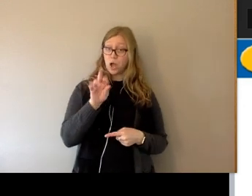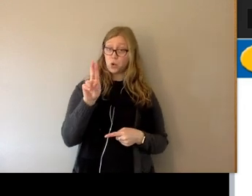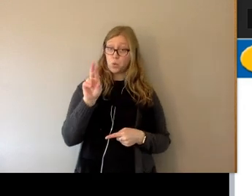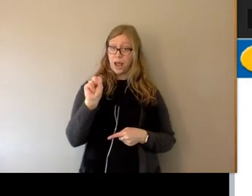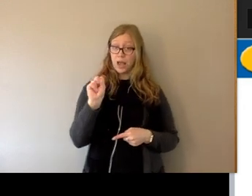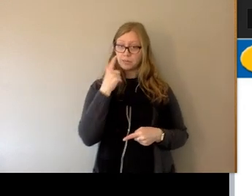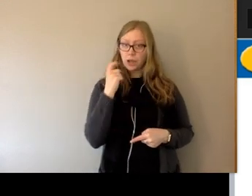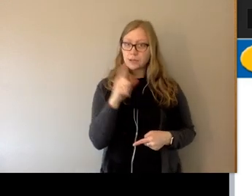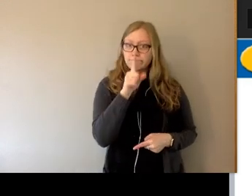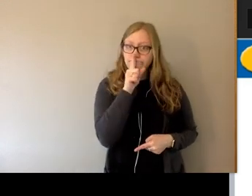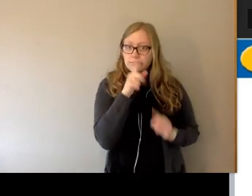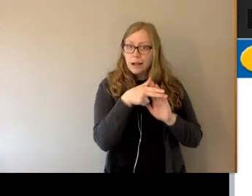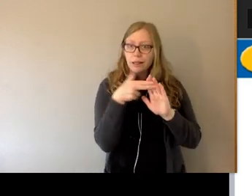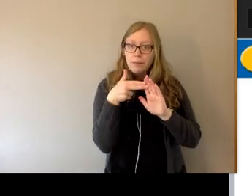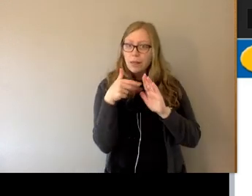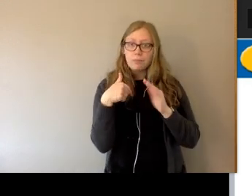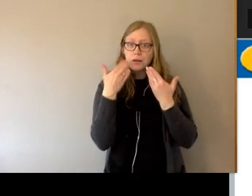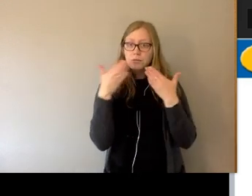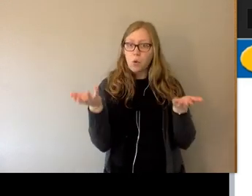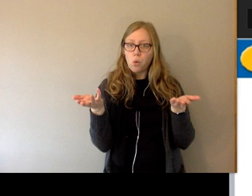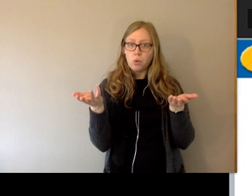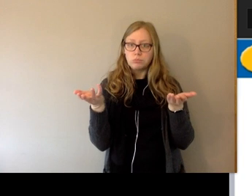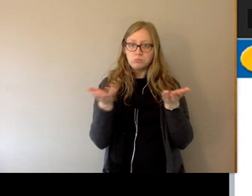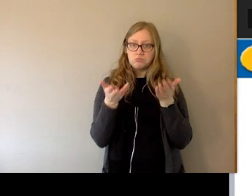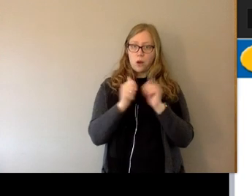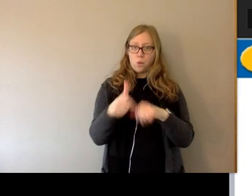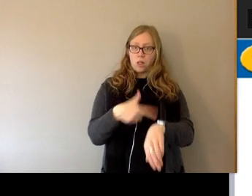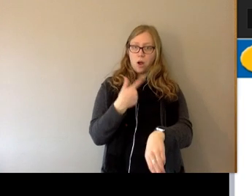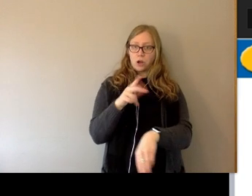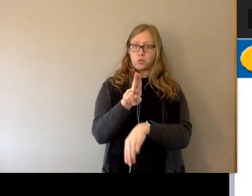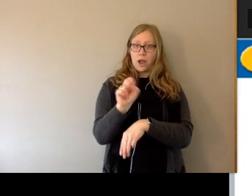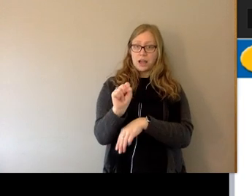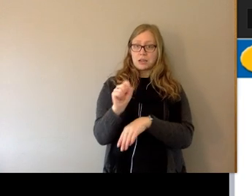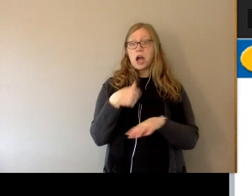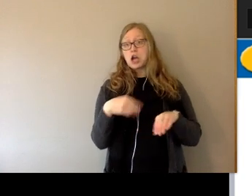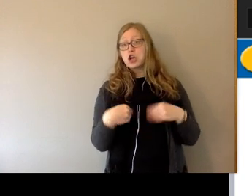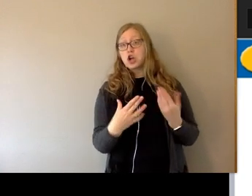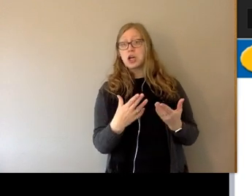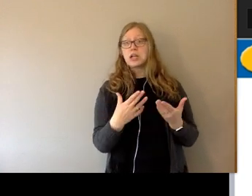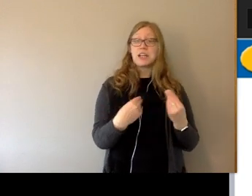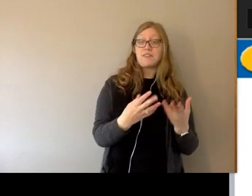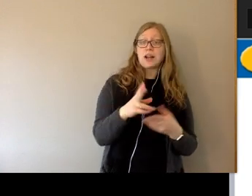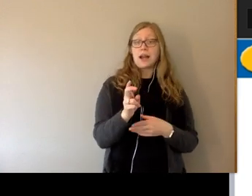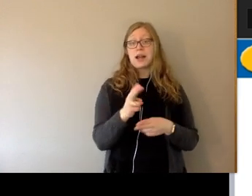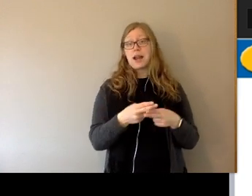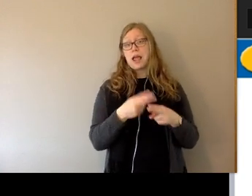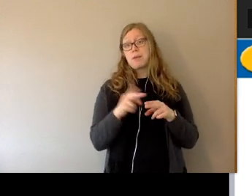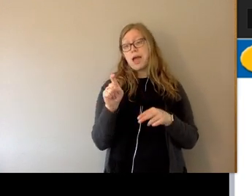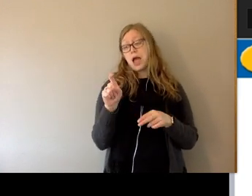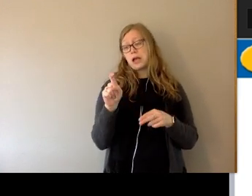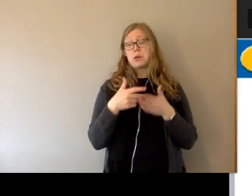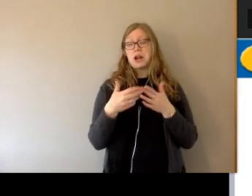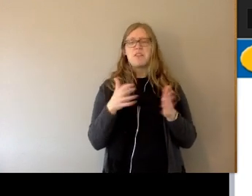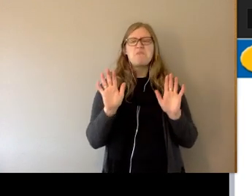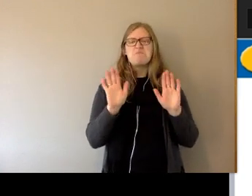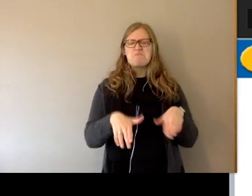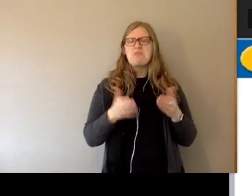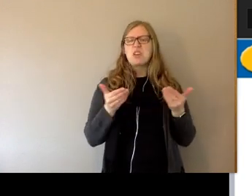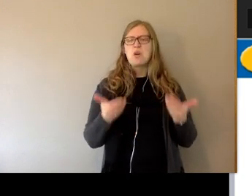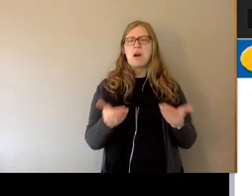is. So let's find US. So I could give it a variable name for that length, but I'm just going to use US. So I'm going